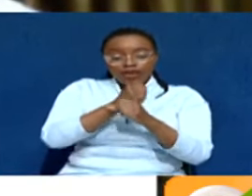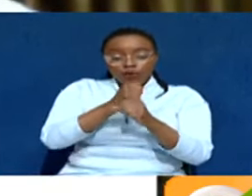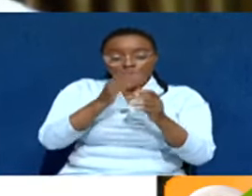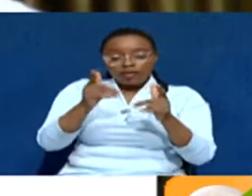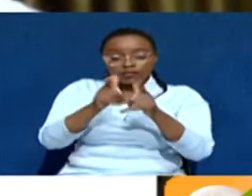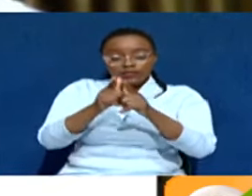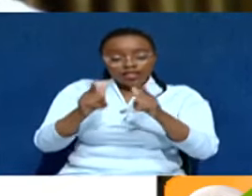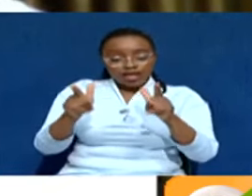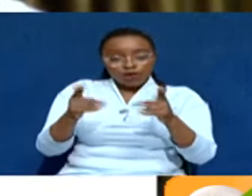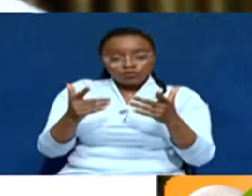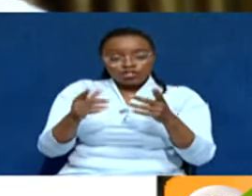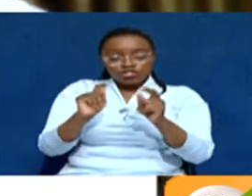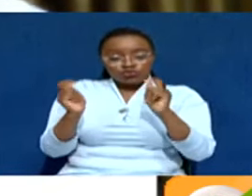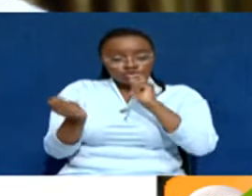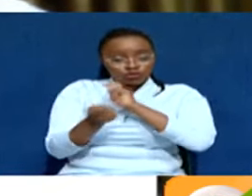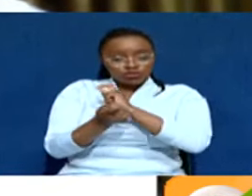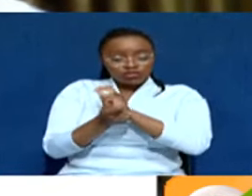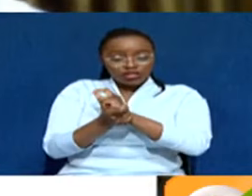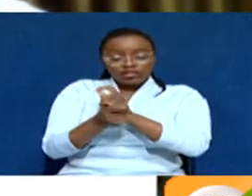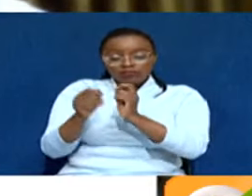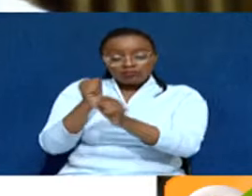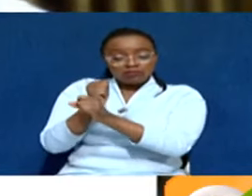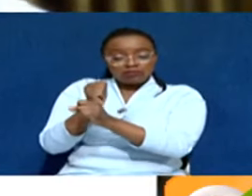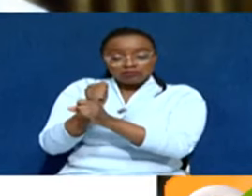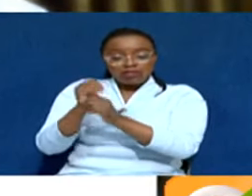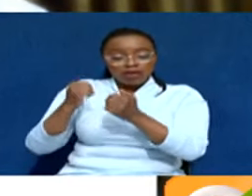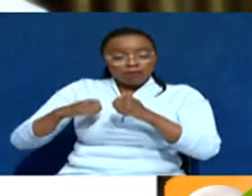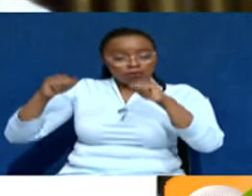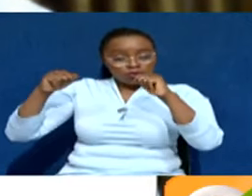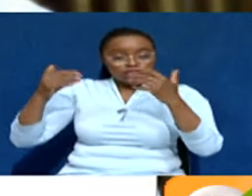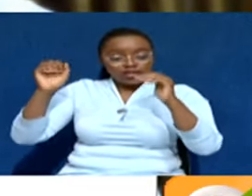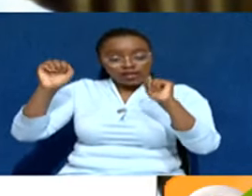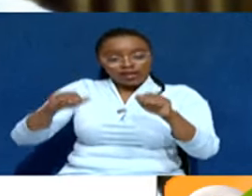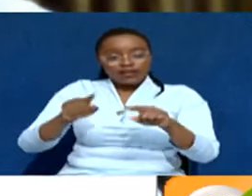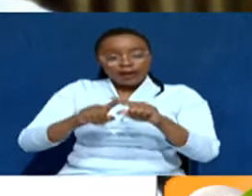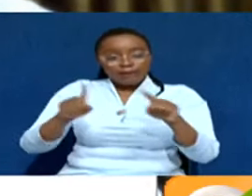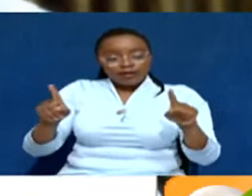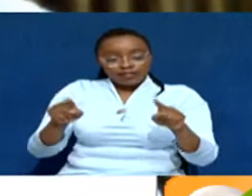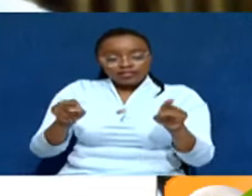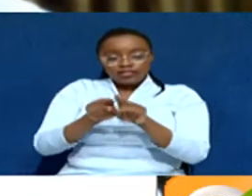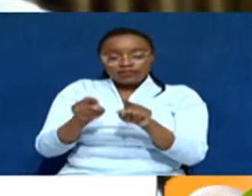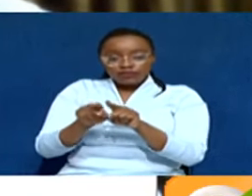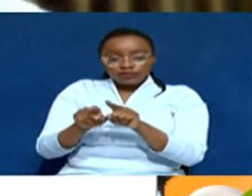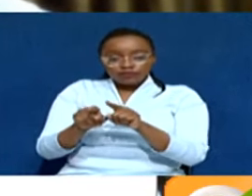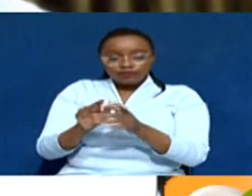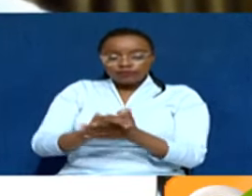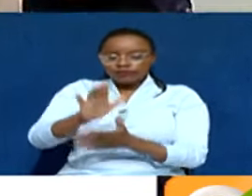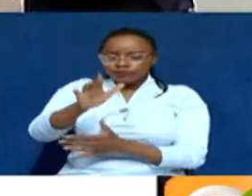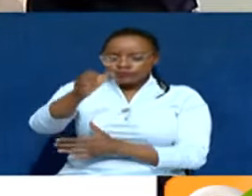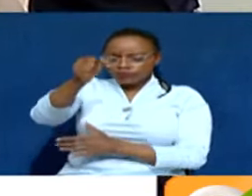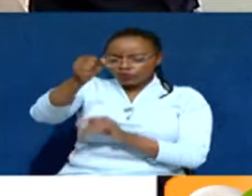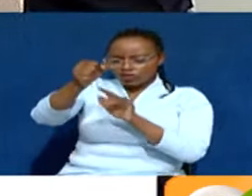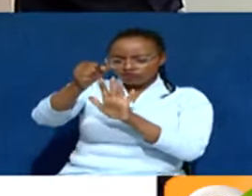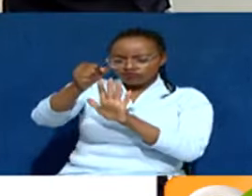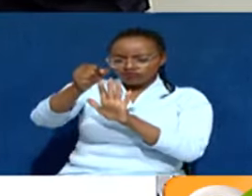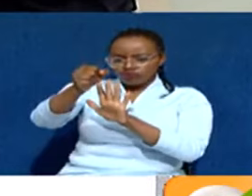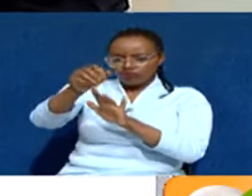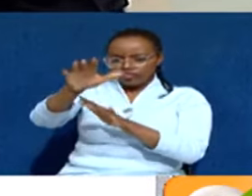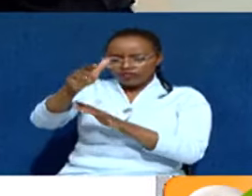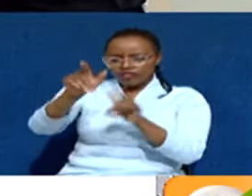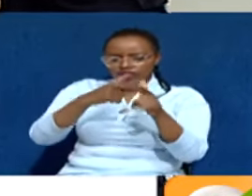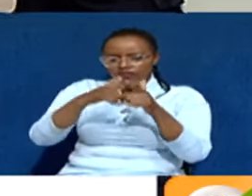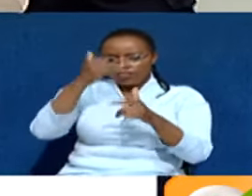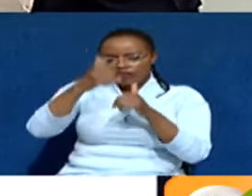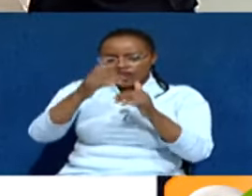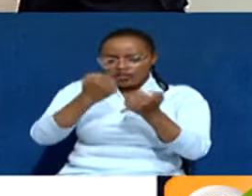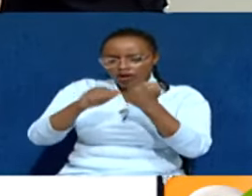is allowed to change employer. But, okay, yeah, Minister. Let me stop you there. Okay, fine. It's in the